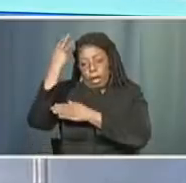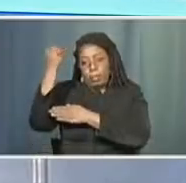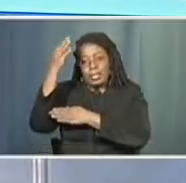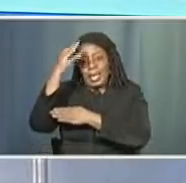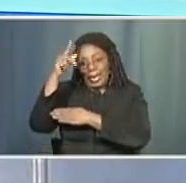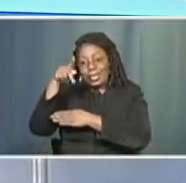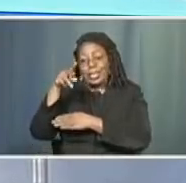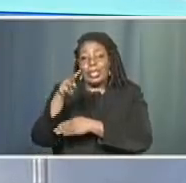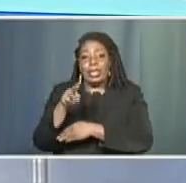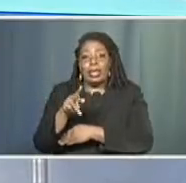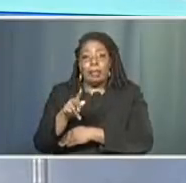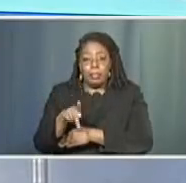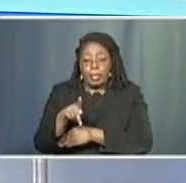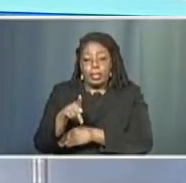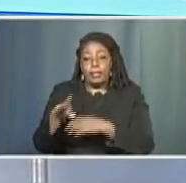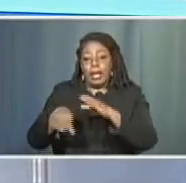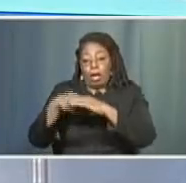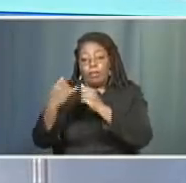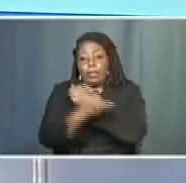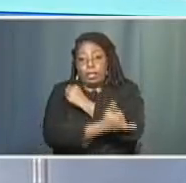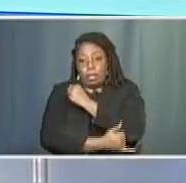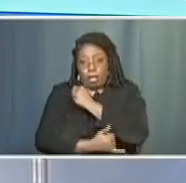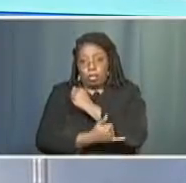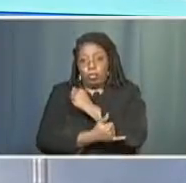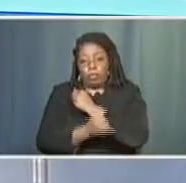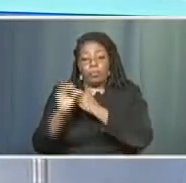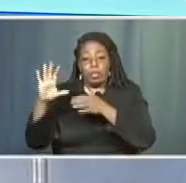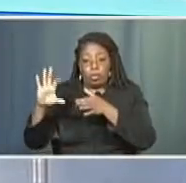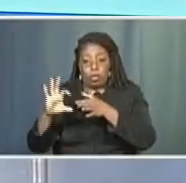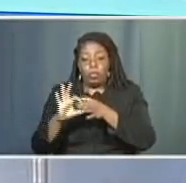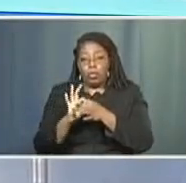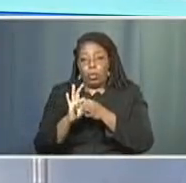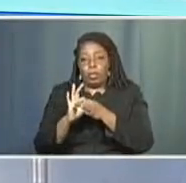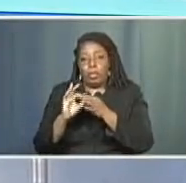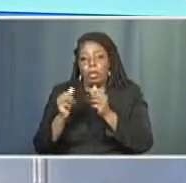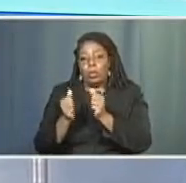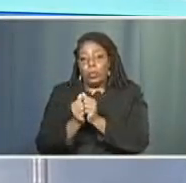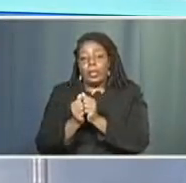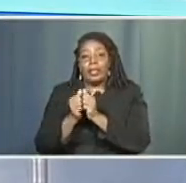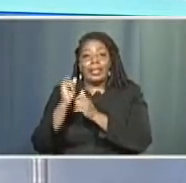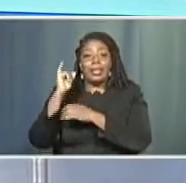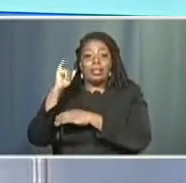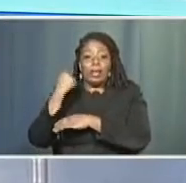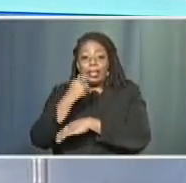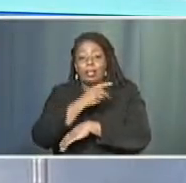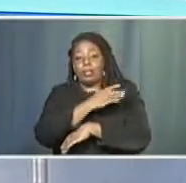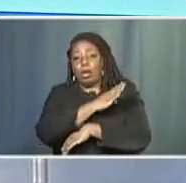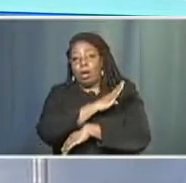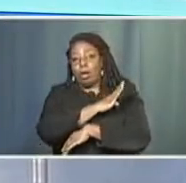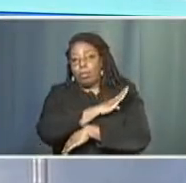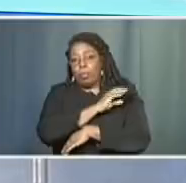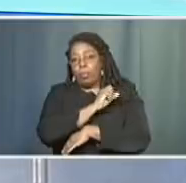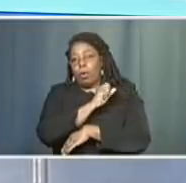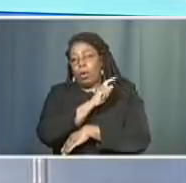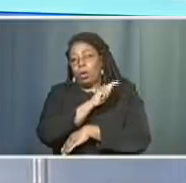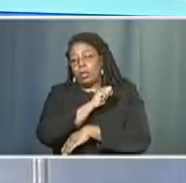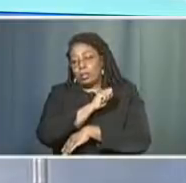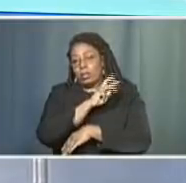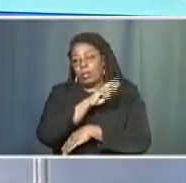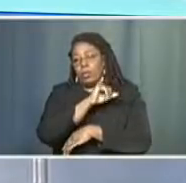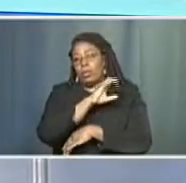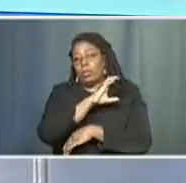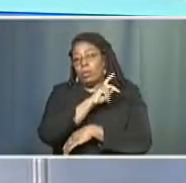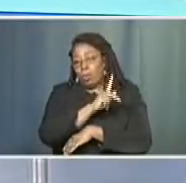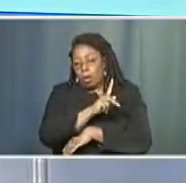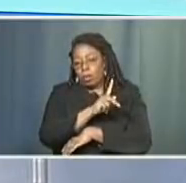out of country. Hannah Martin joins the likes of former Attorney General Janet Boswick, who served as acting Prime Minister back in